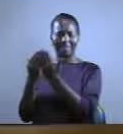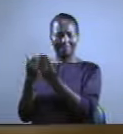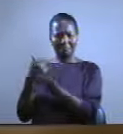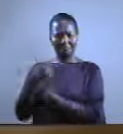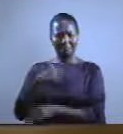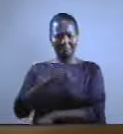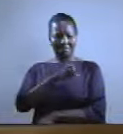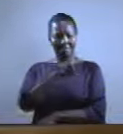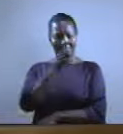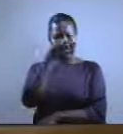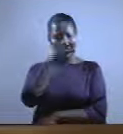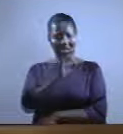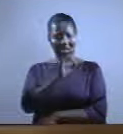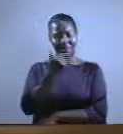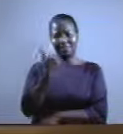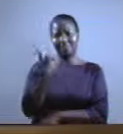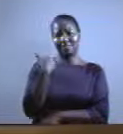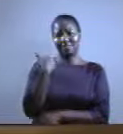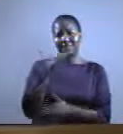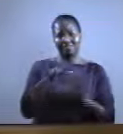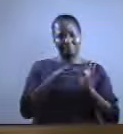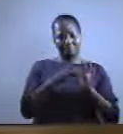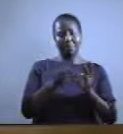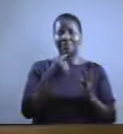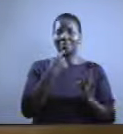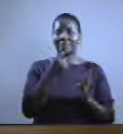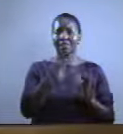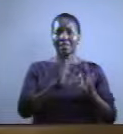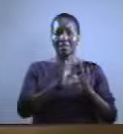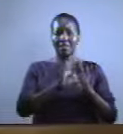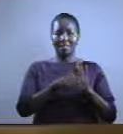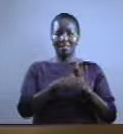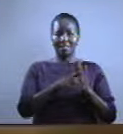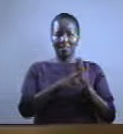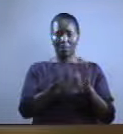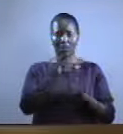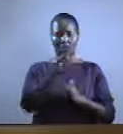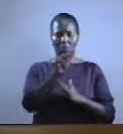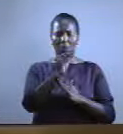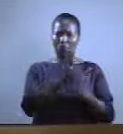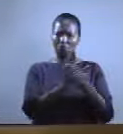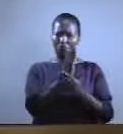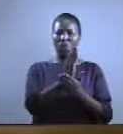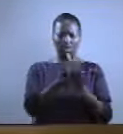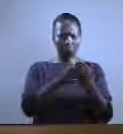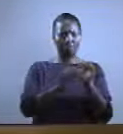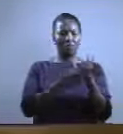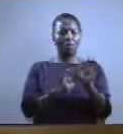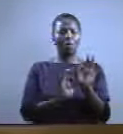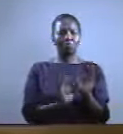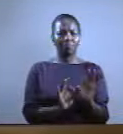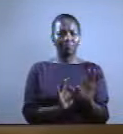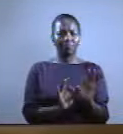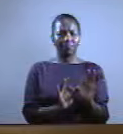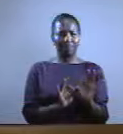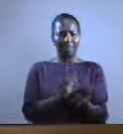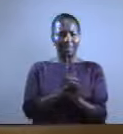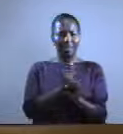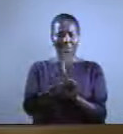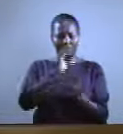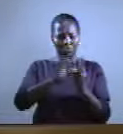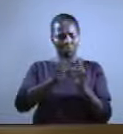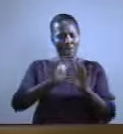government's commitments made in this House yesterday that it is complying with the UN Convention on the Rights of People with Disabilities and that it's doing